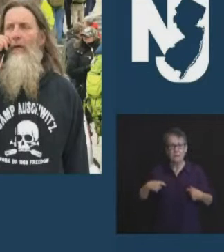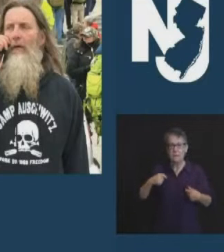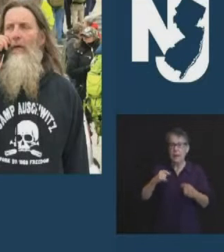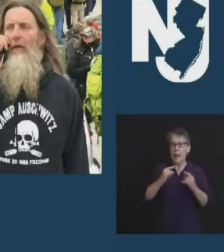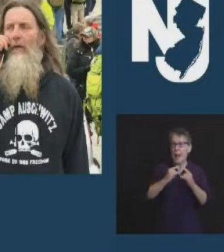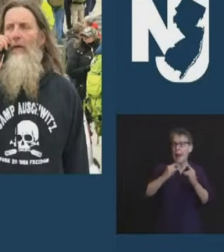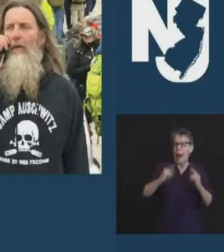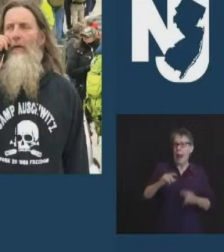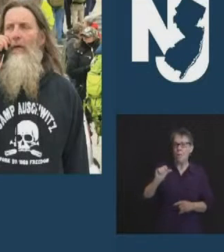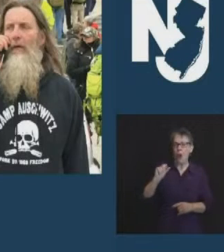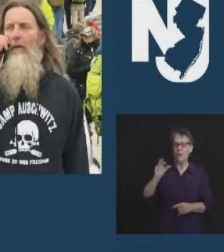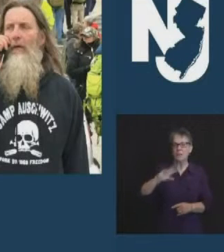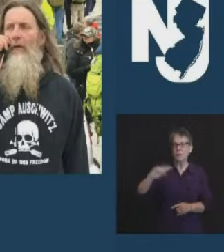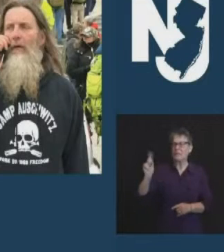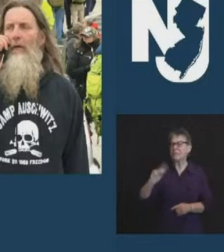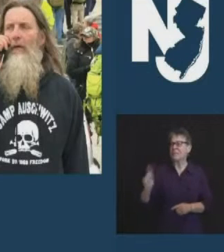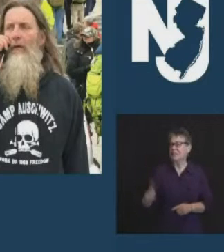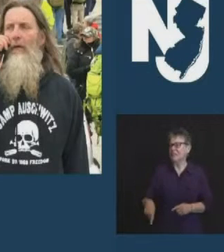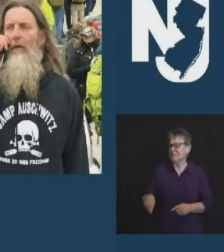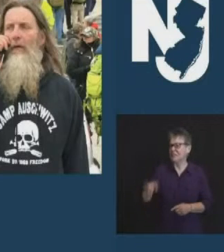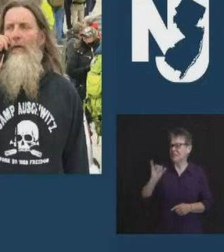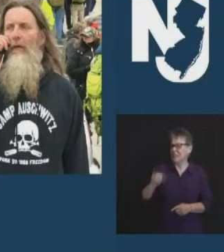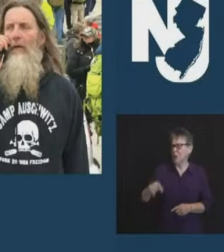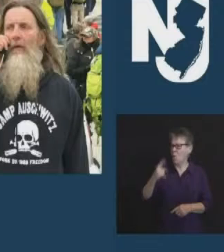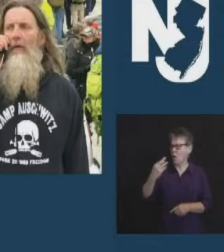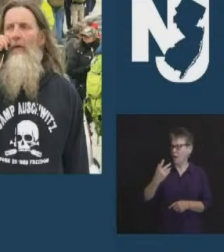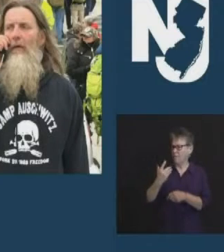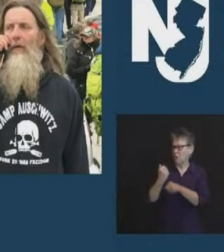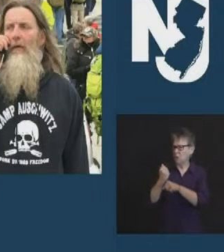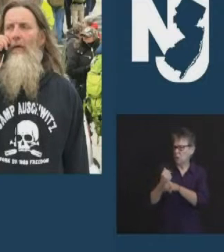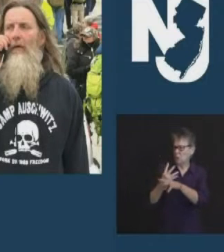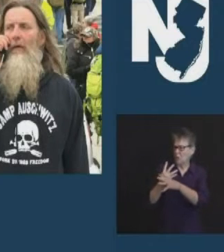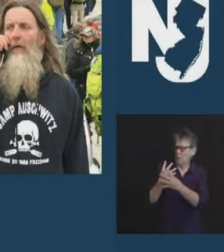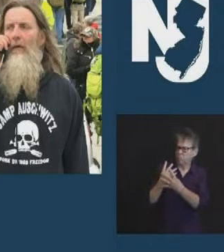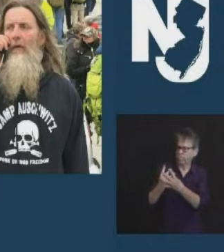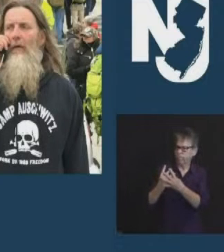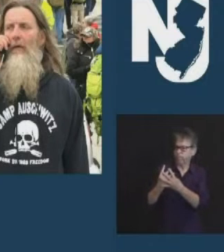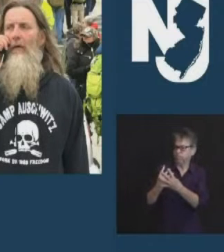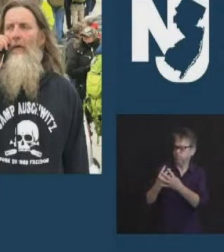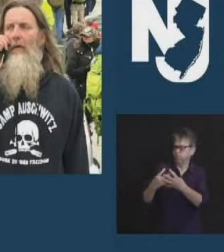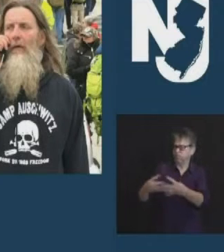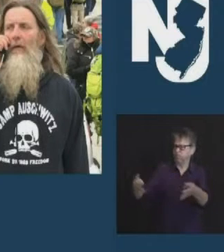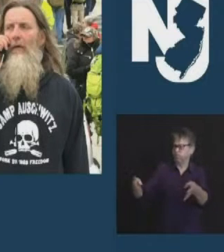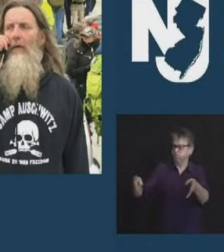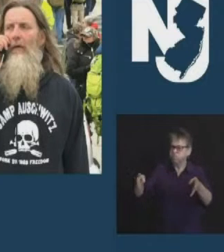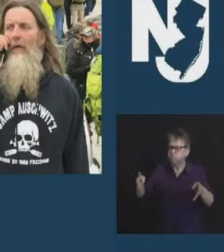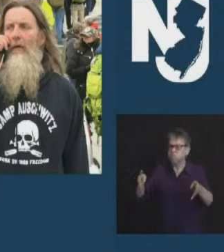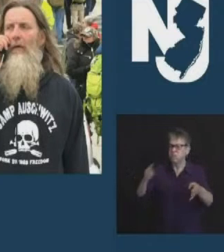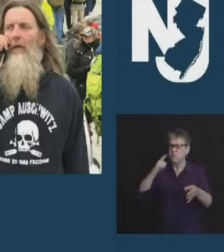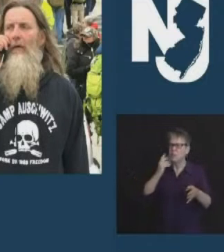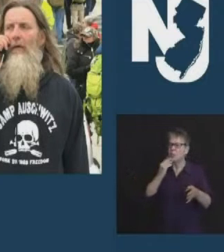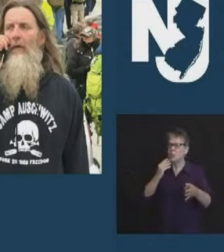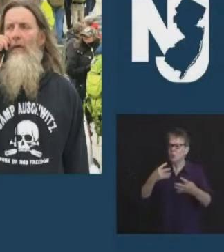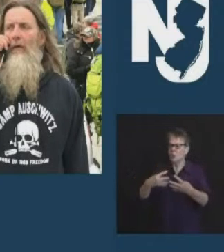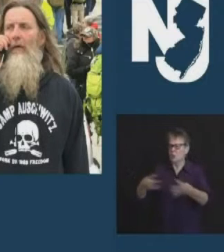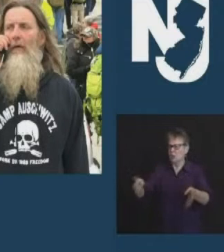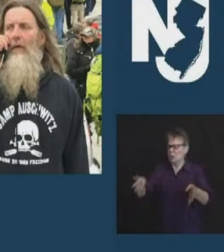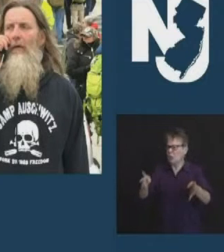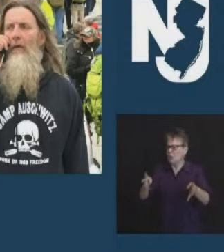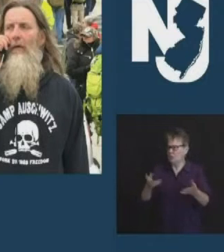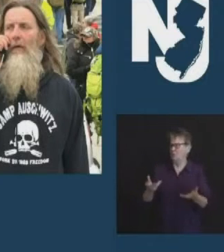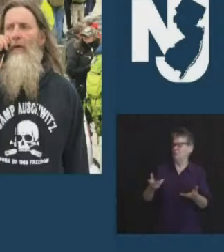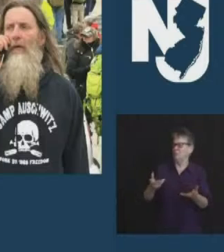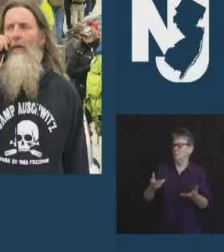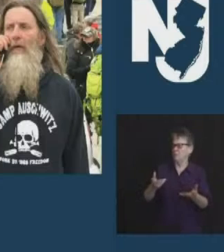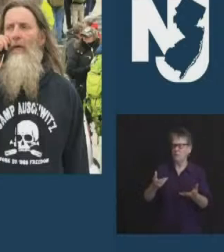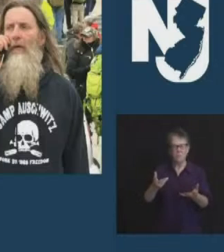that was located in Poland, in fact, still is. And it says, I can't read it exactly, but I can read the German,